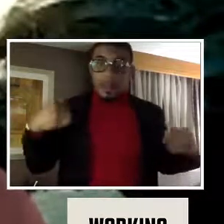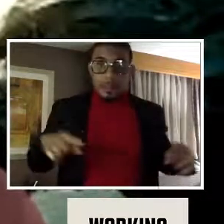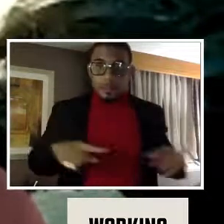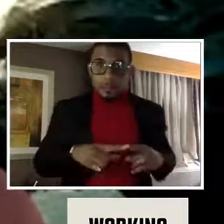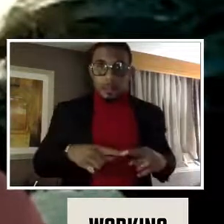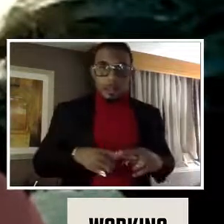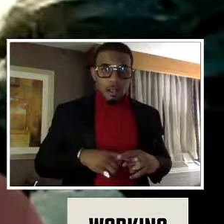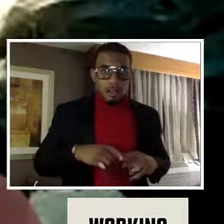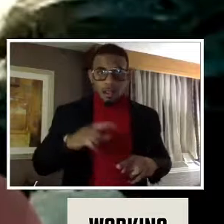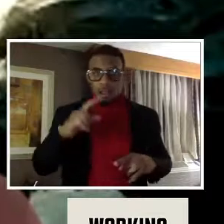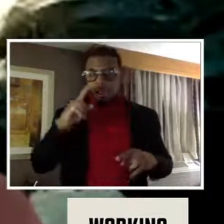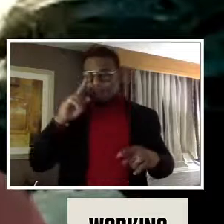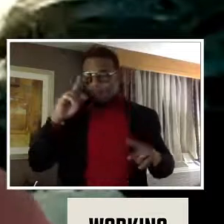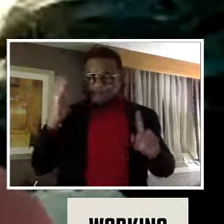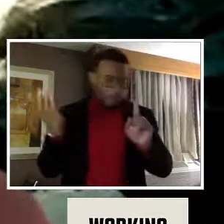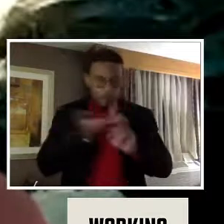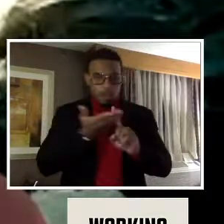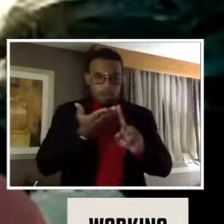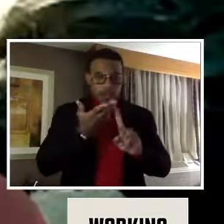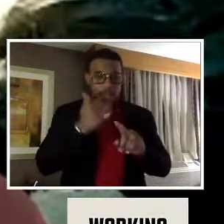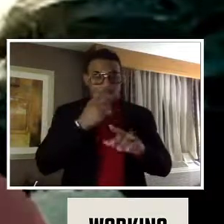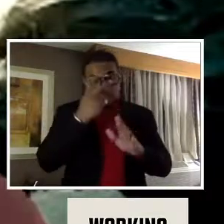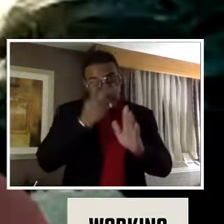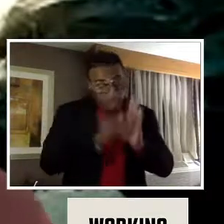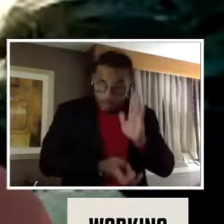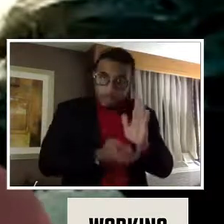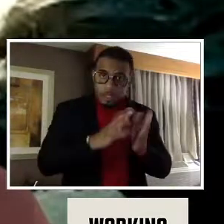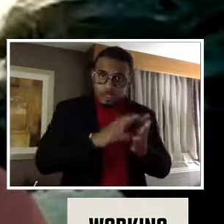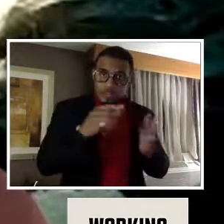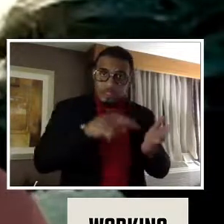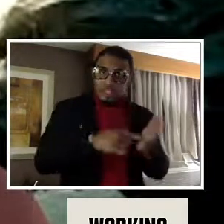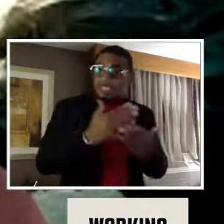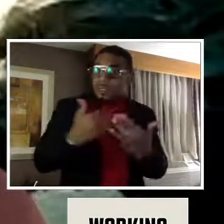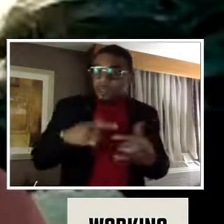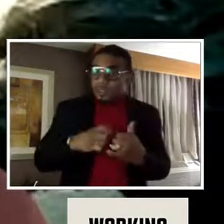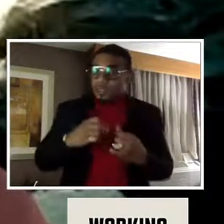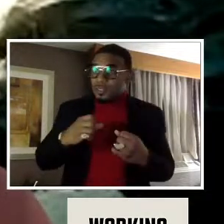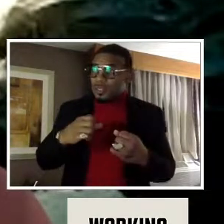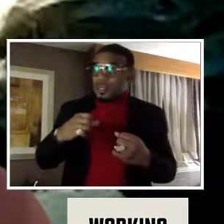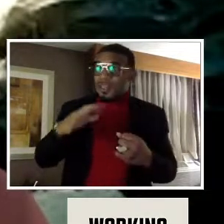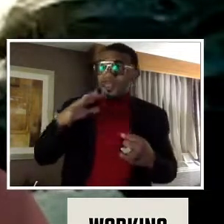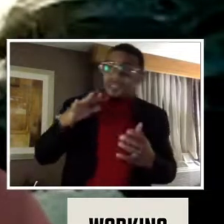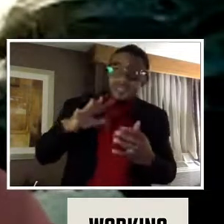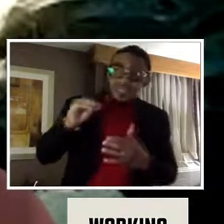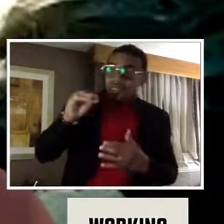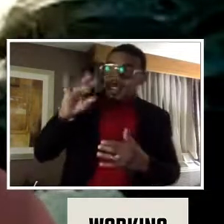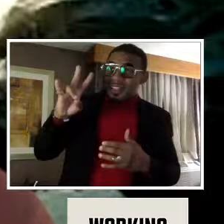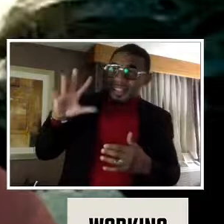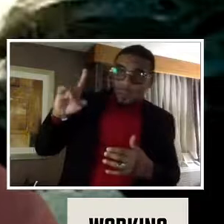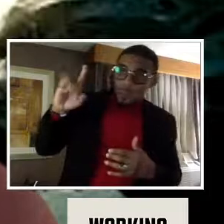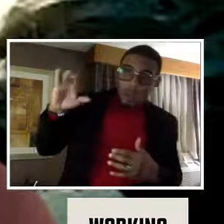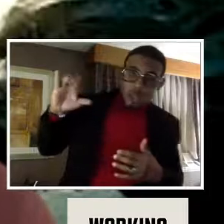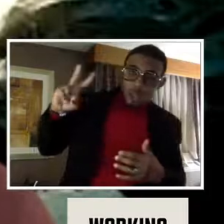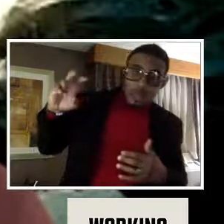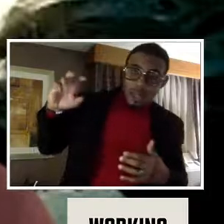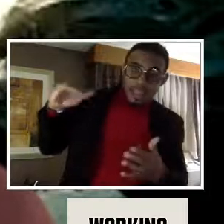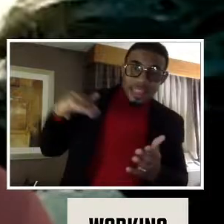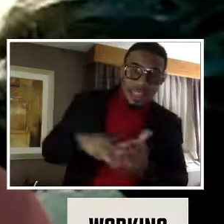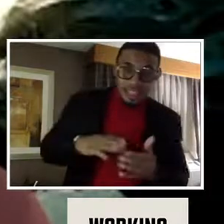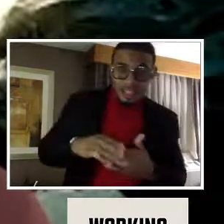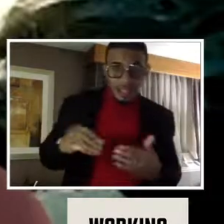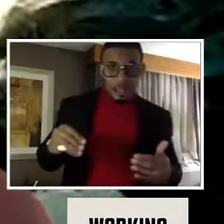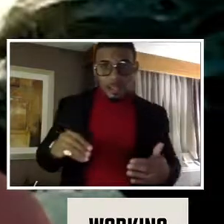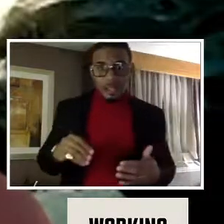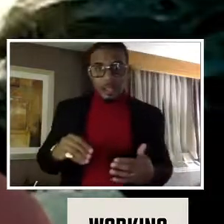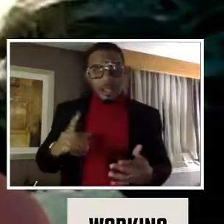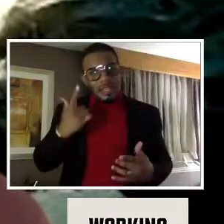were hoodwinked into getting into student debt, and some of us owe $50, $75, $100,